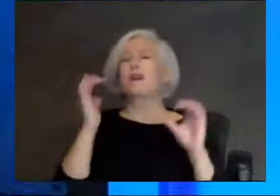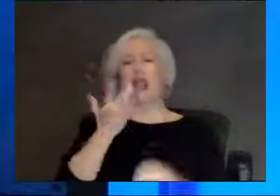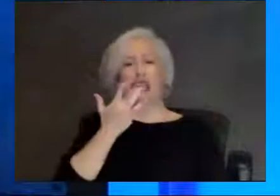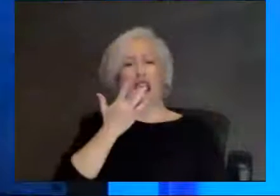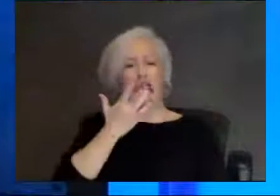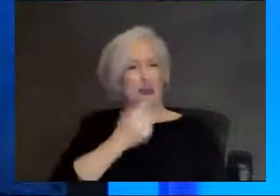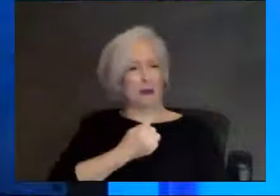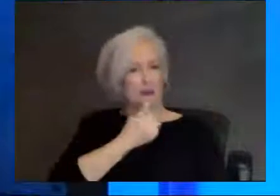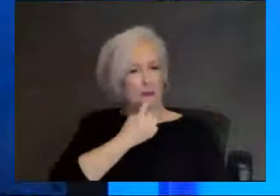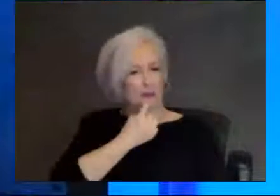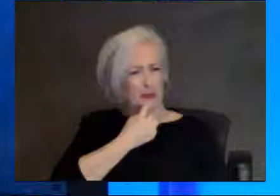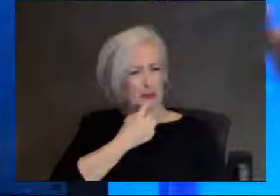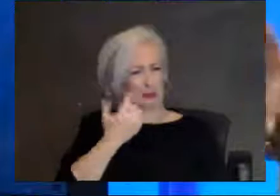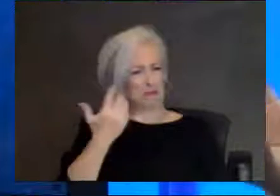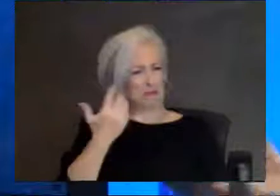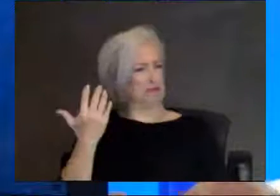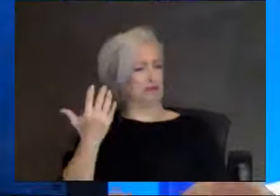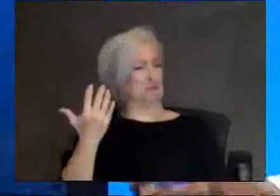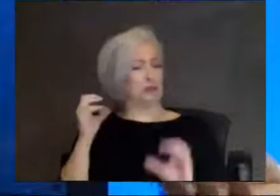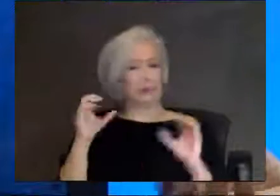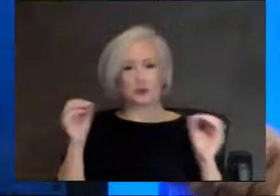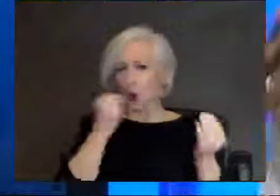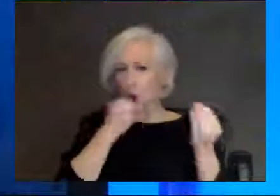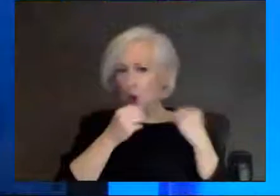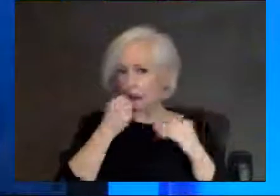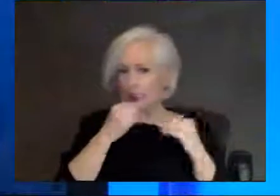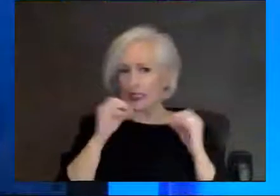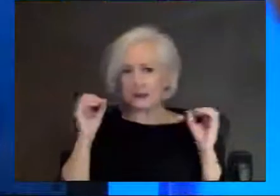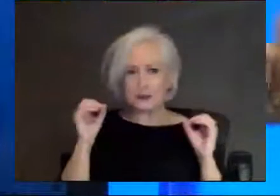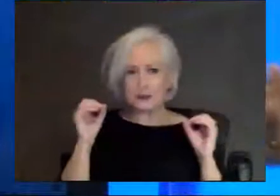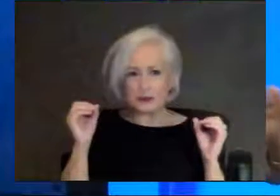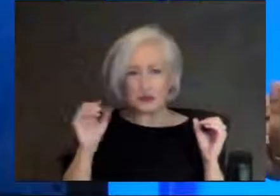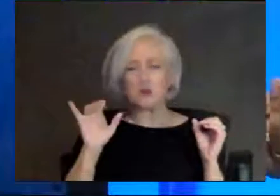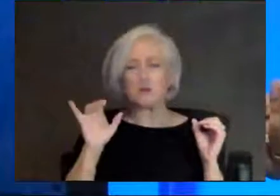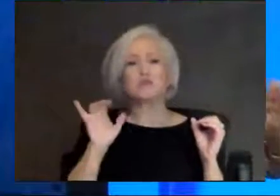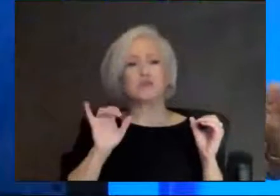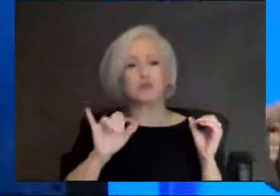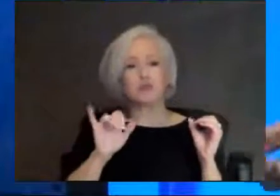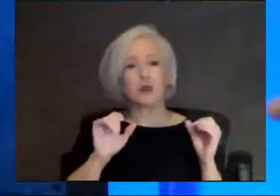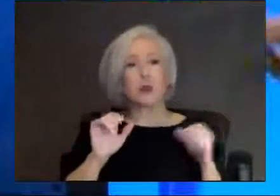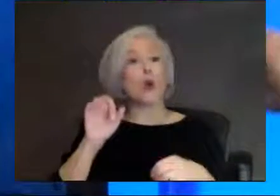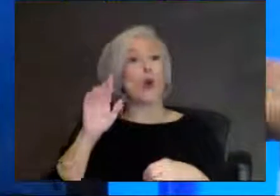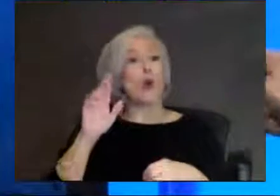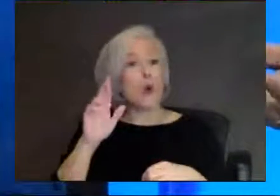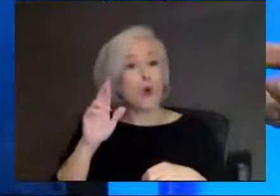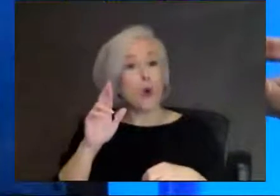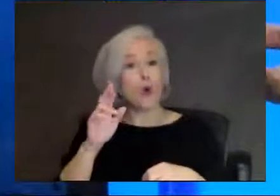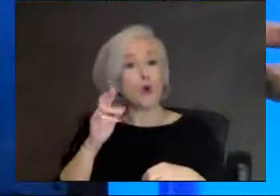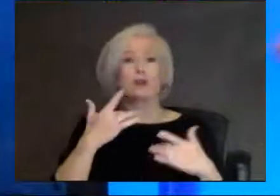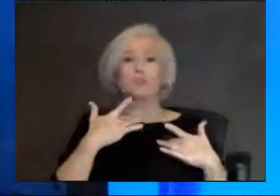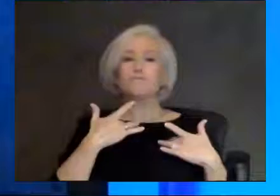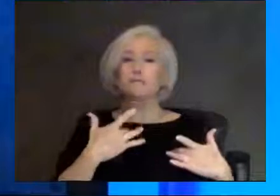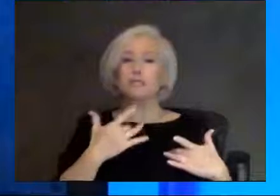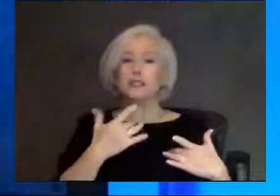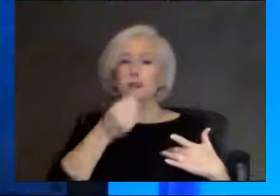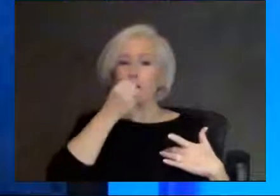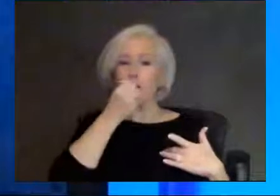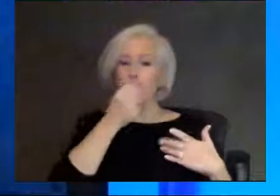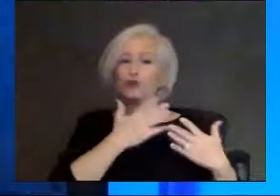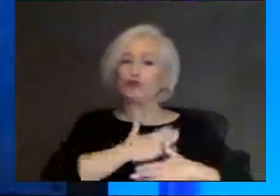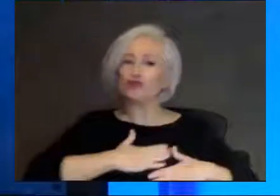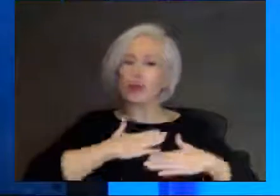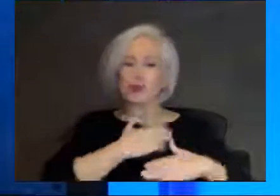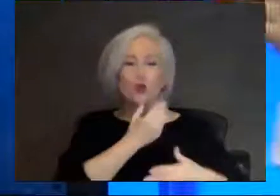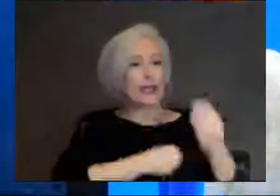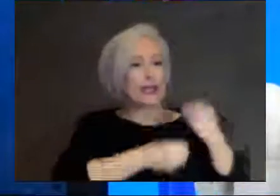you're eating something which you're very familiarized with the taste, but when you eat that, you suddenly started feeling it bitter, and you're like, this is not bitter. So I think there